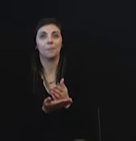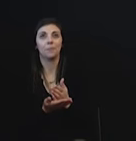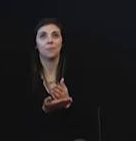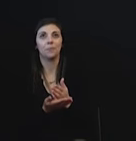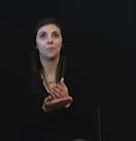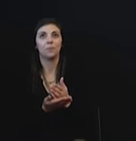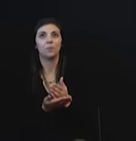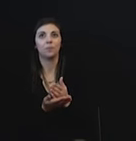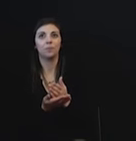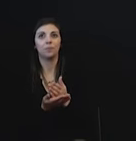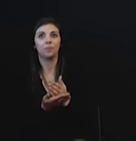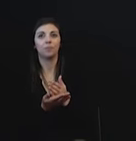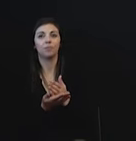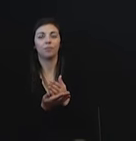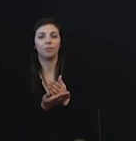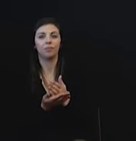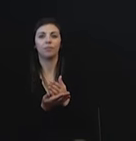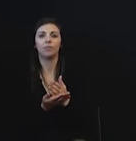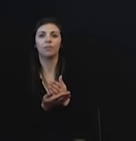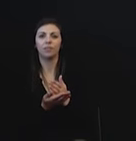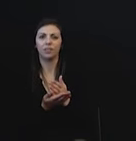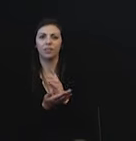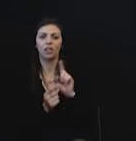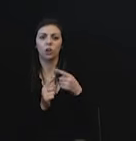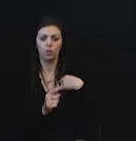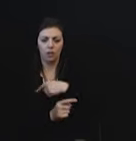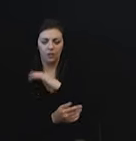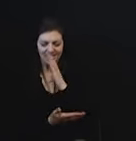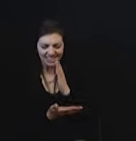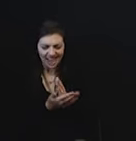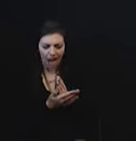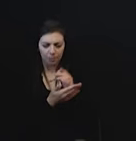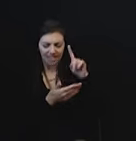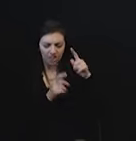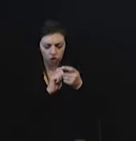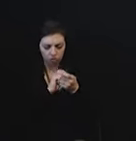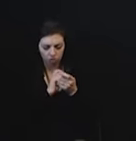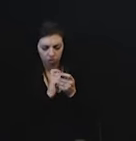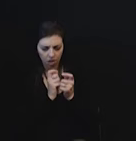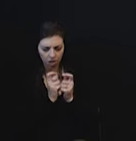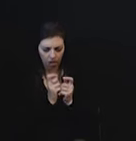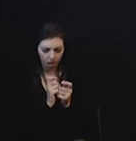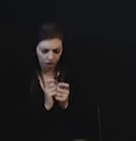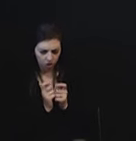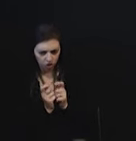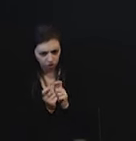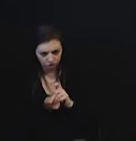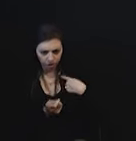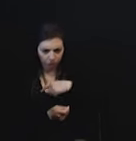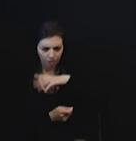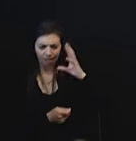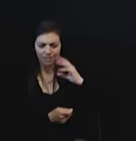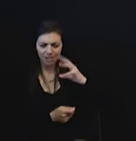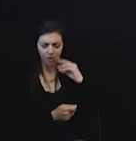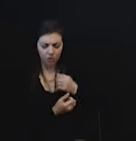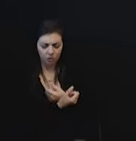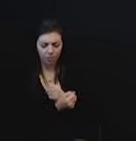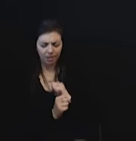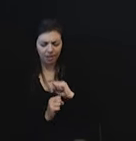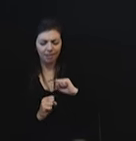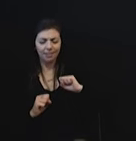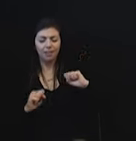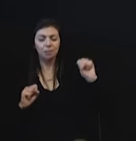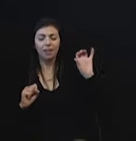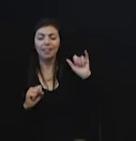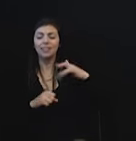It's in that life of being molded that we get to experience freedom. And it's available to every single one